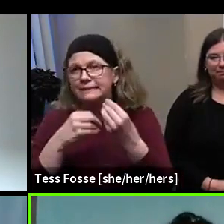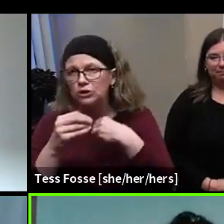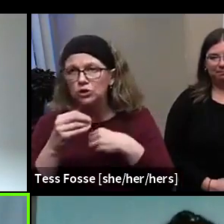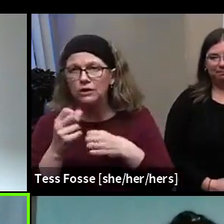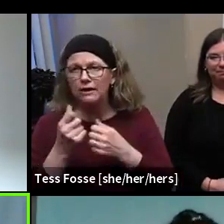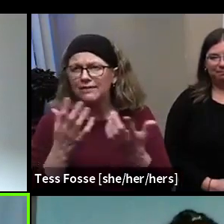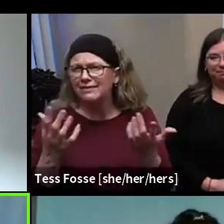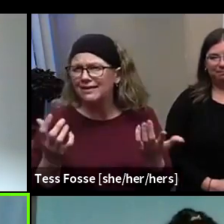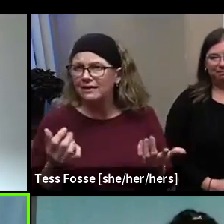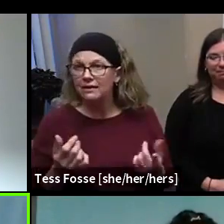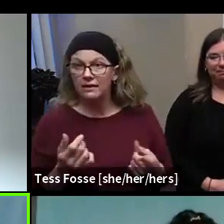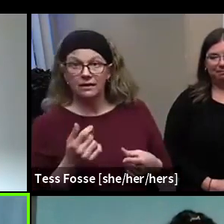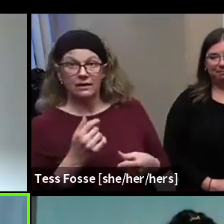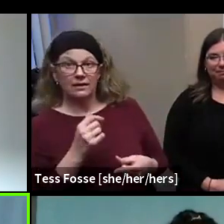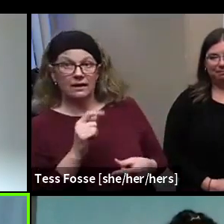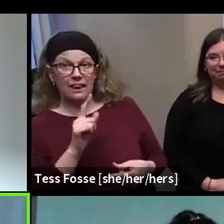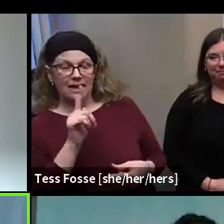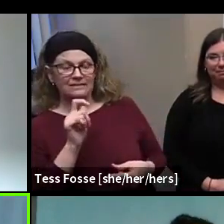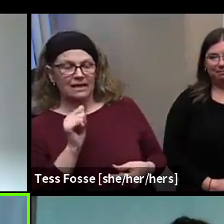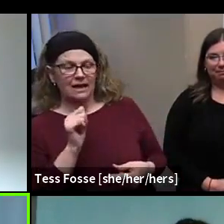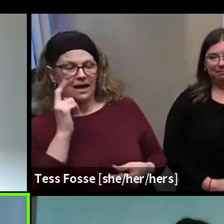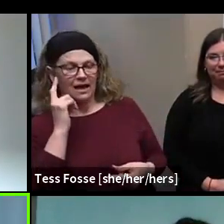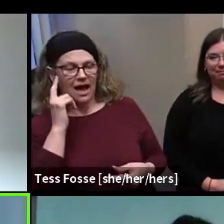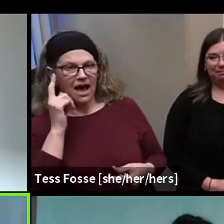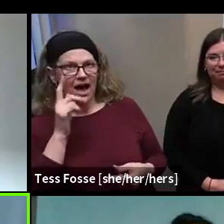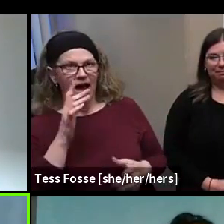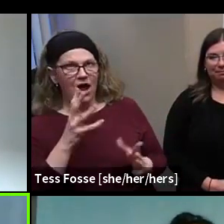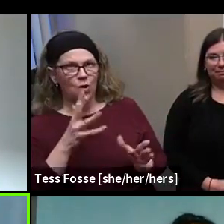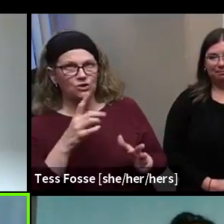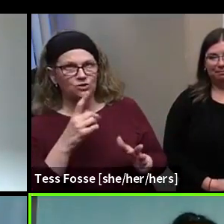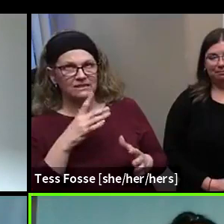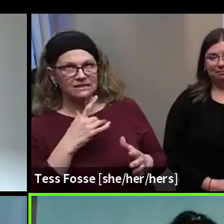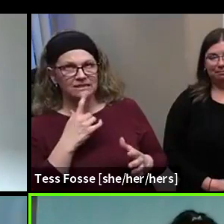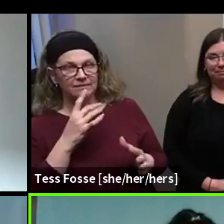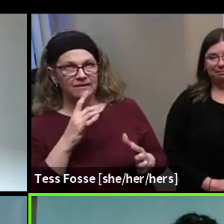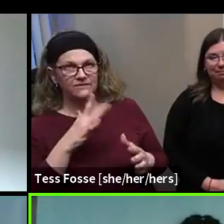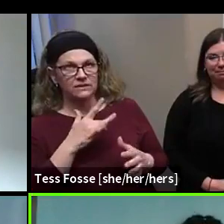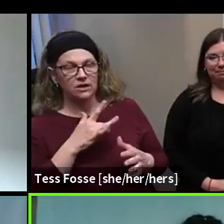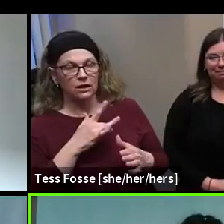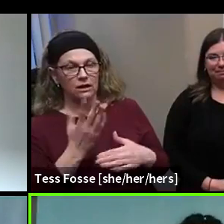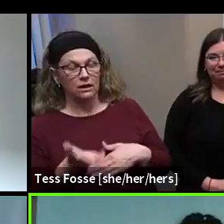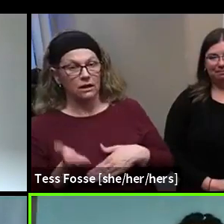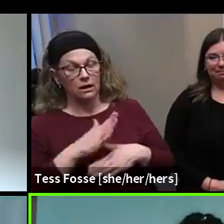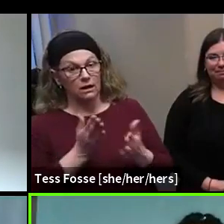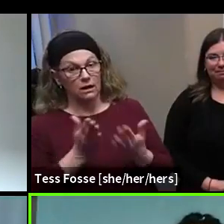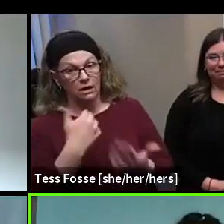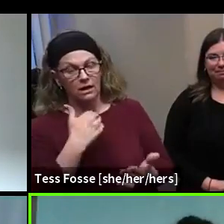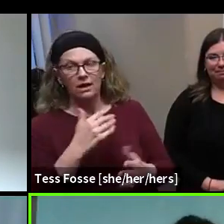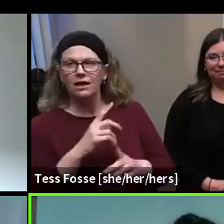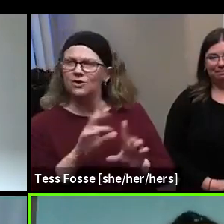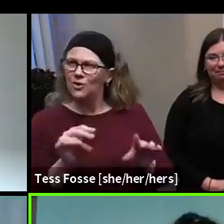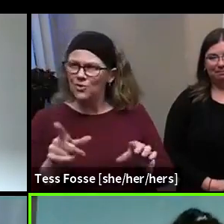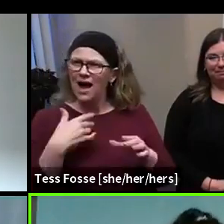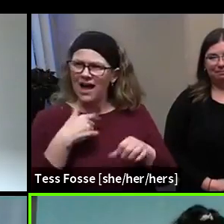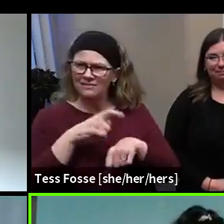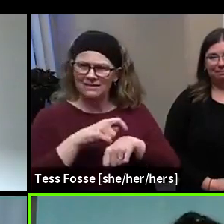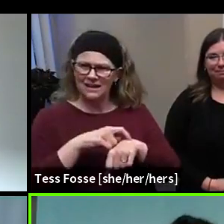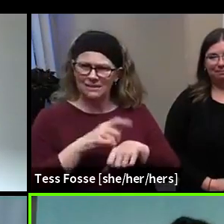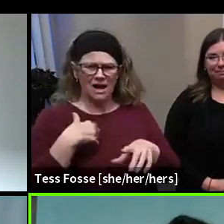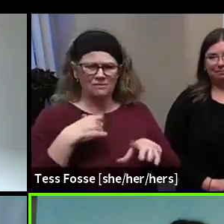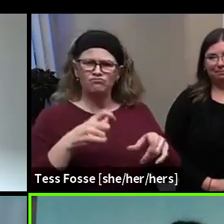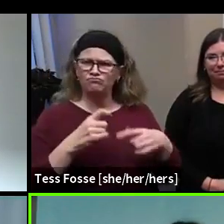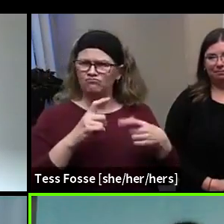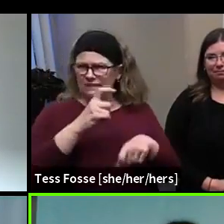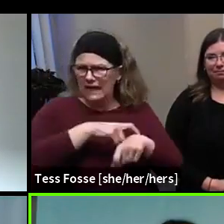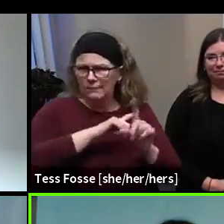everything. I feel like I made it out to be like, but there is no. Yeah, you definitely have time. Like, I made time for the gym. I